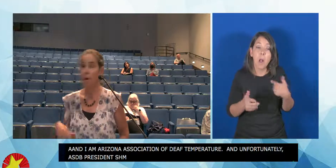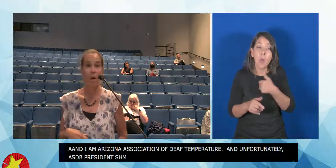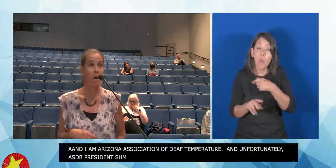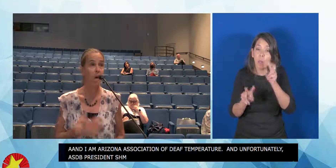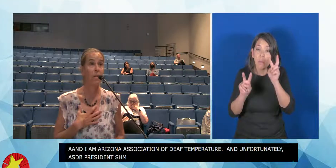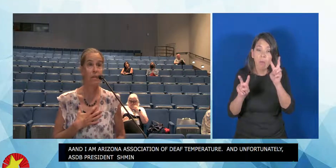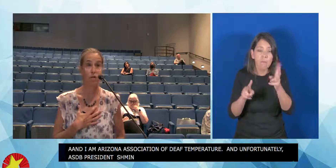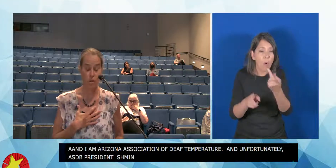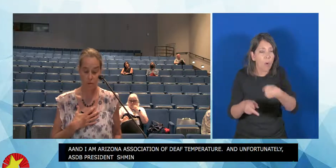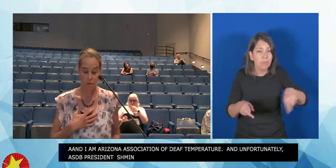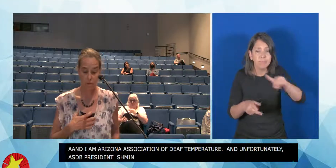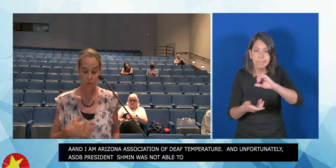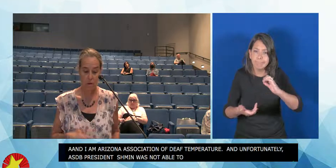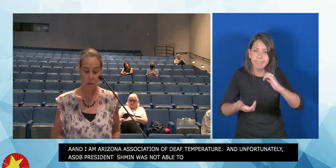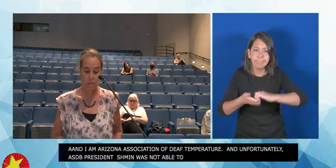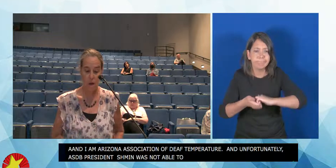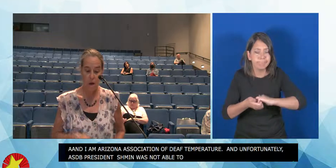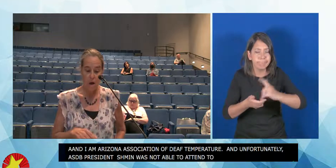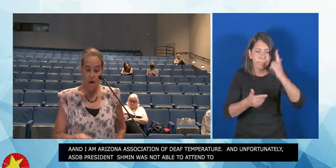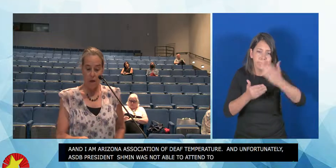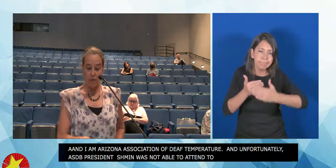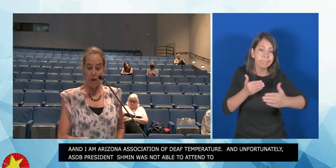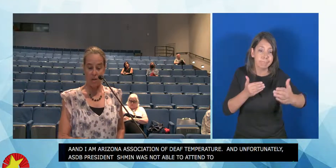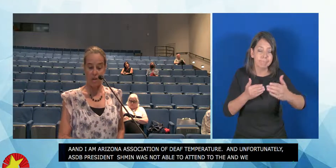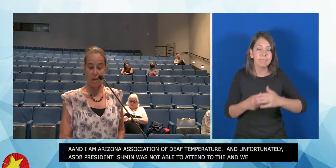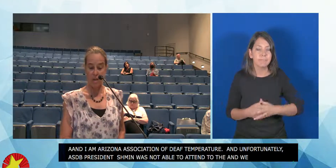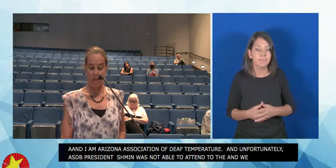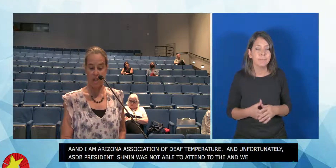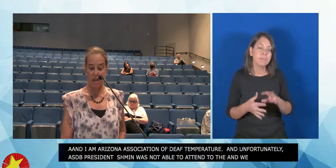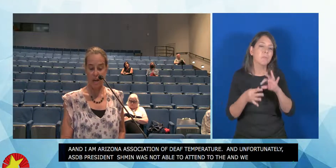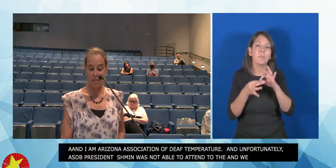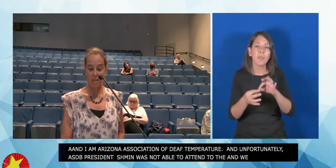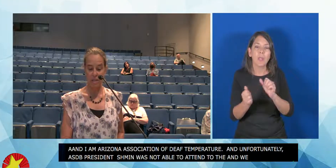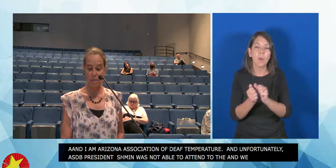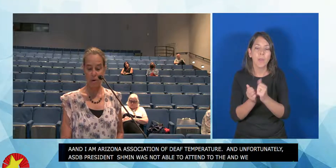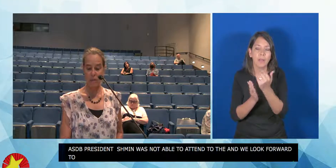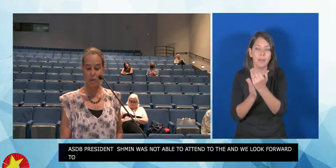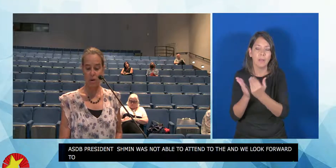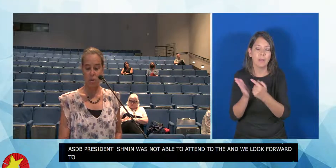you, in the future. In regards to agenda item